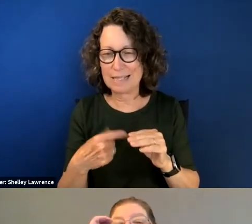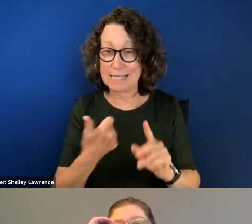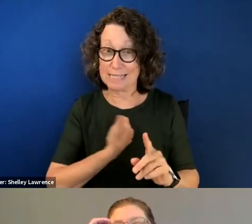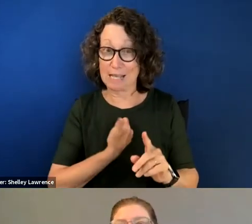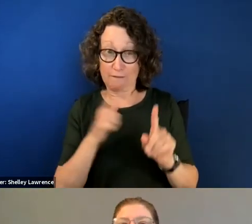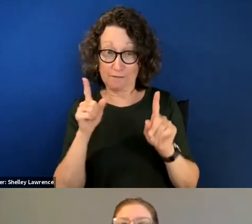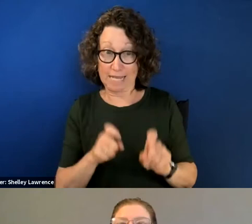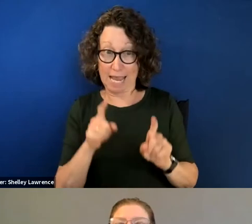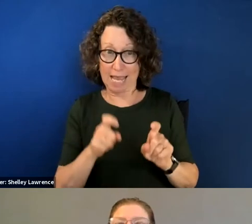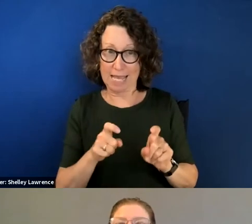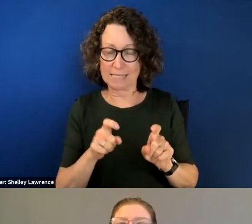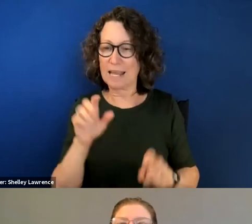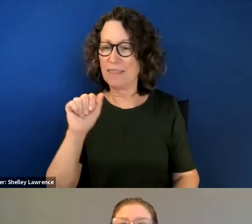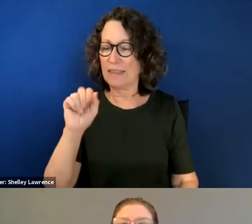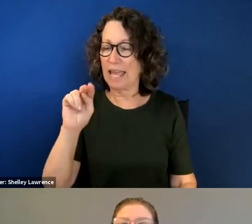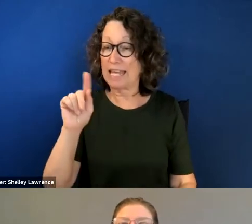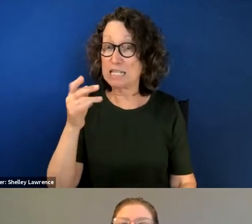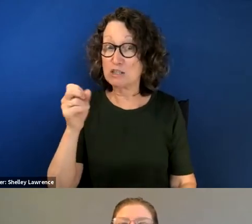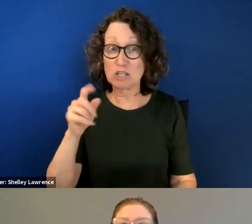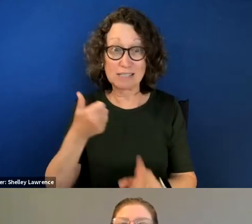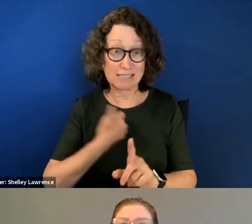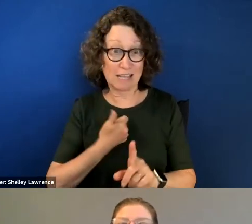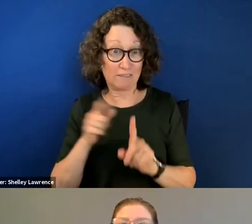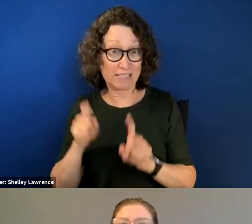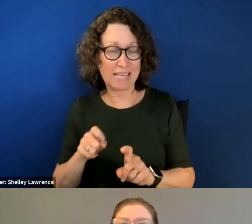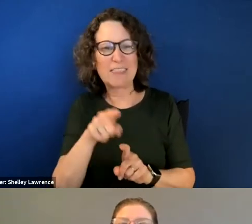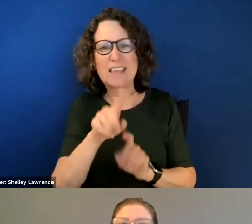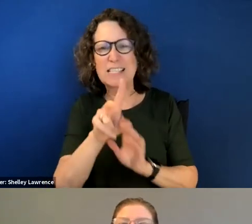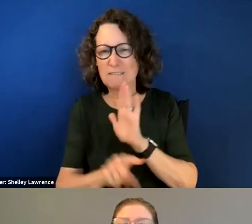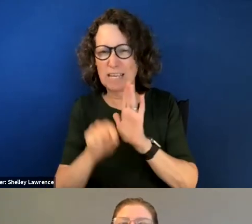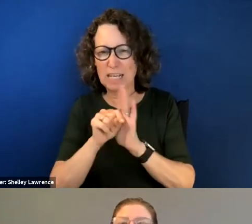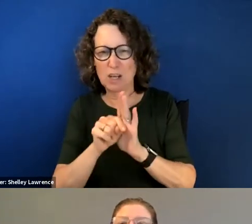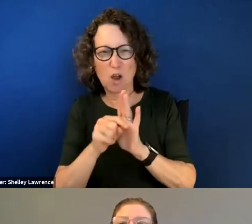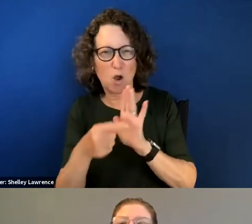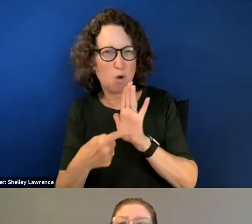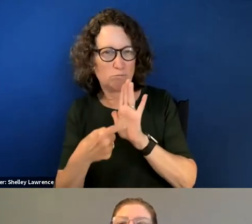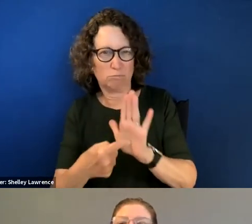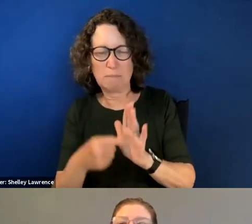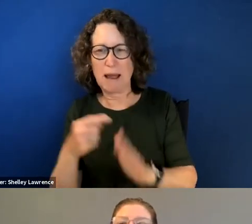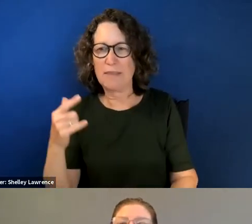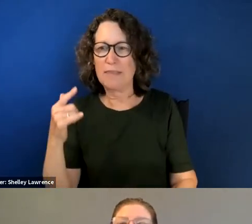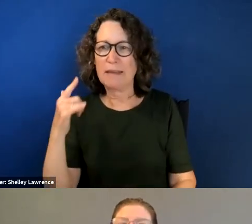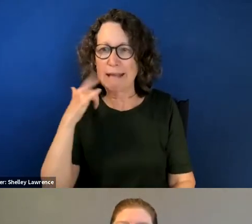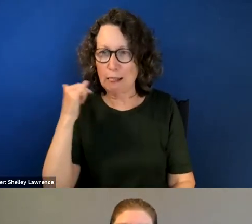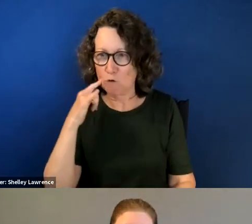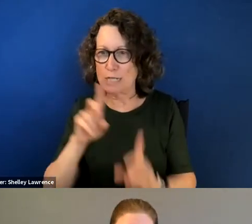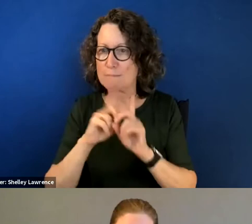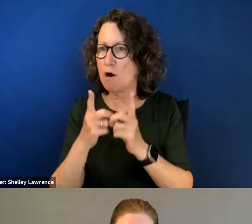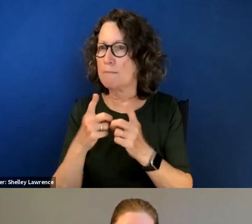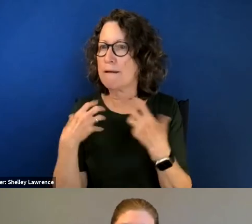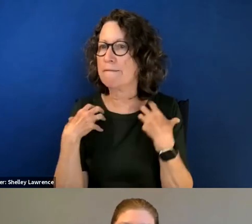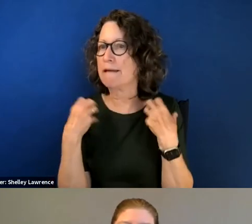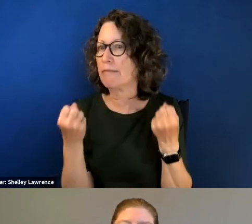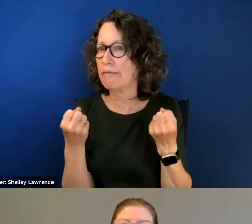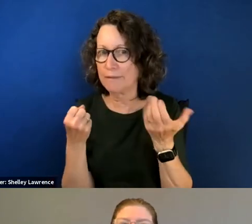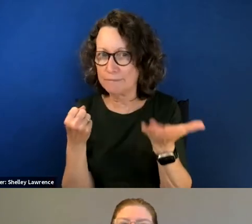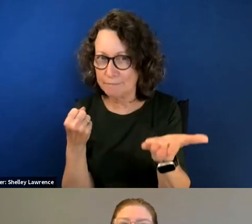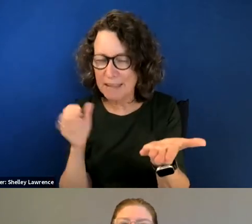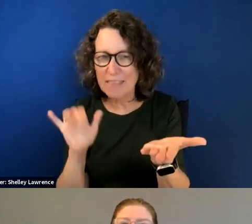self-test, the antigen self-test. This is a video provided by the California Department of Health.